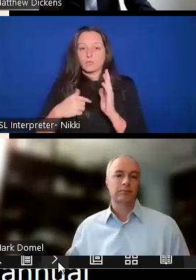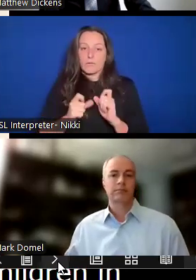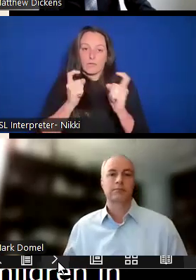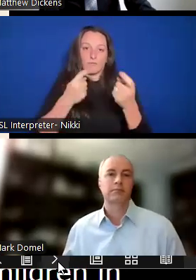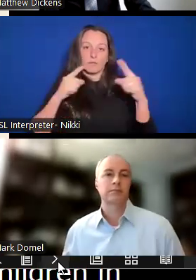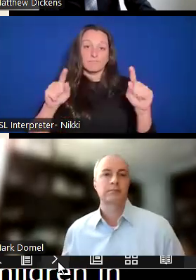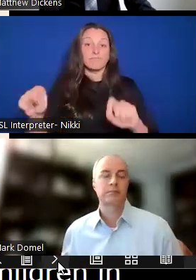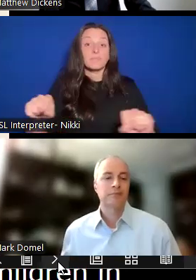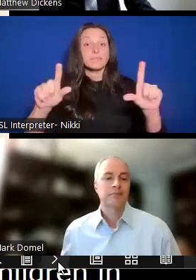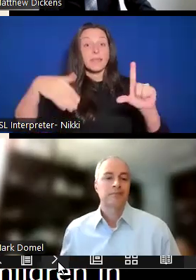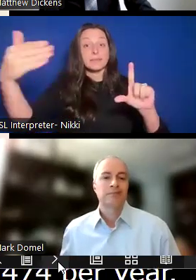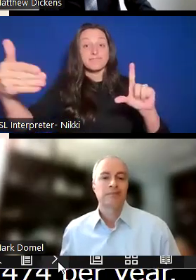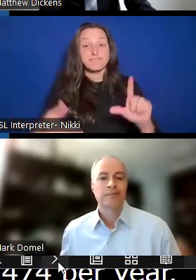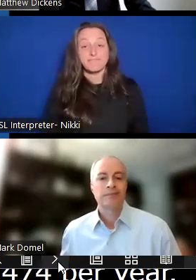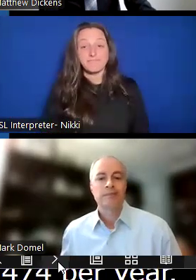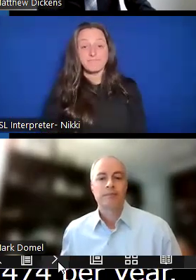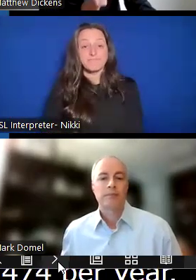Slide.